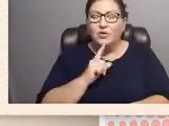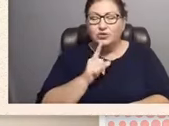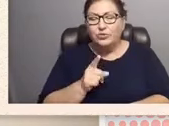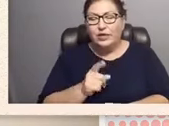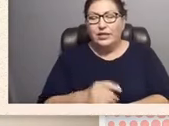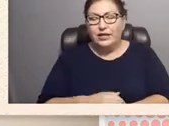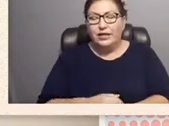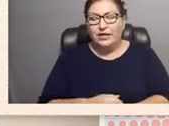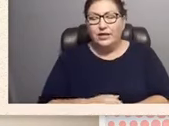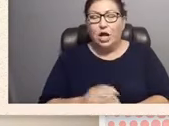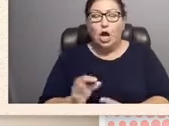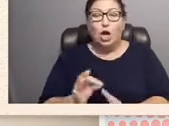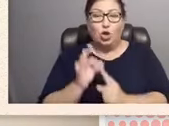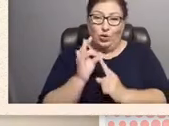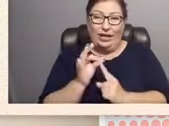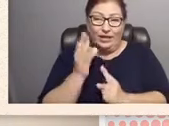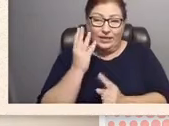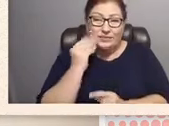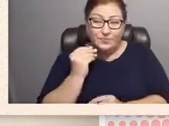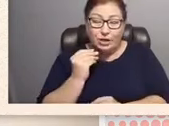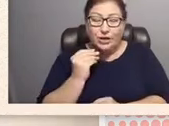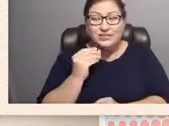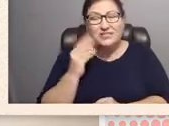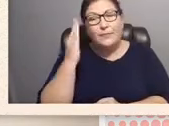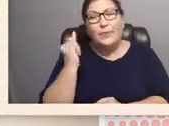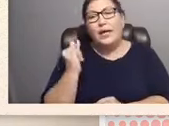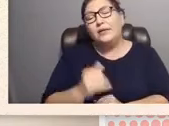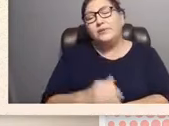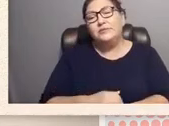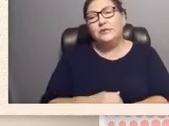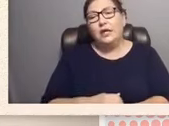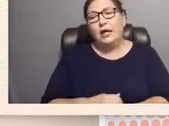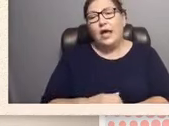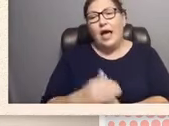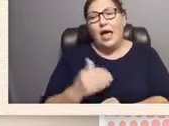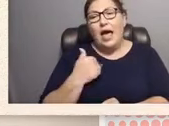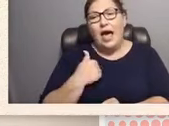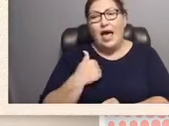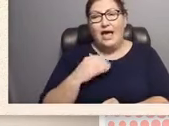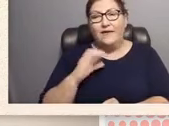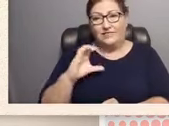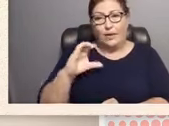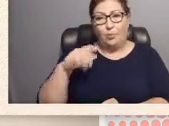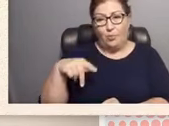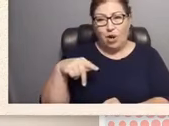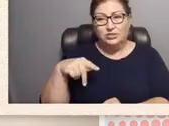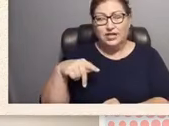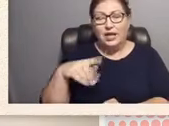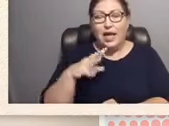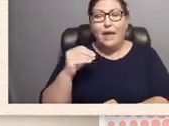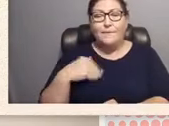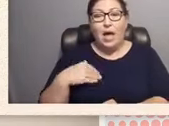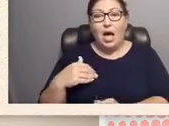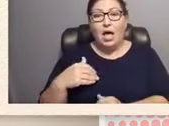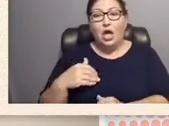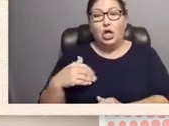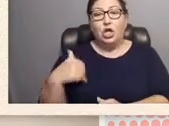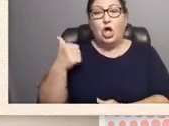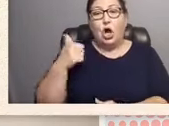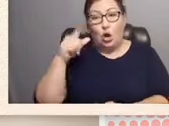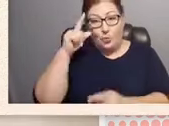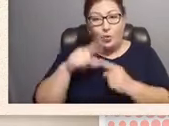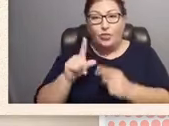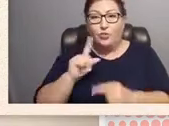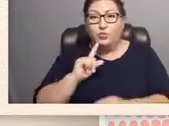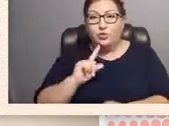unique experience because I have cerebral palsy, and my younger brother was one